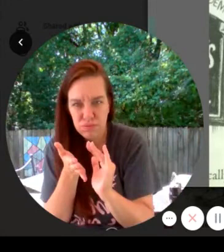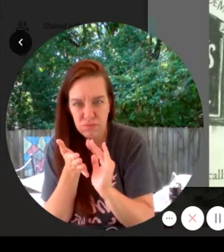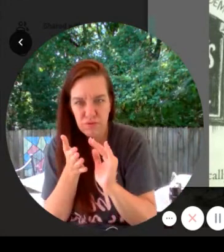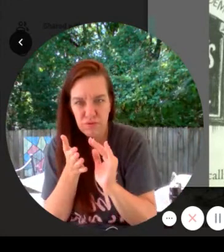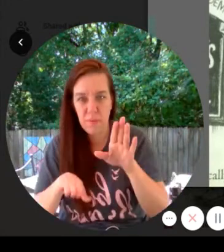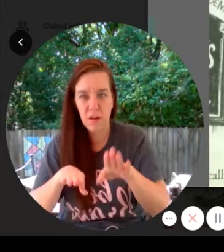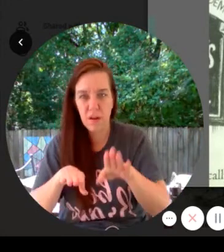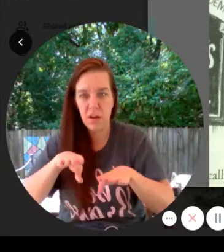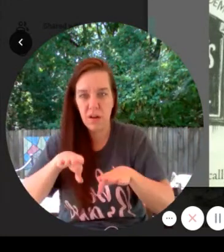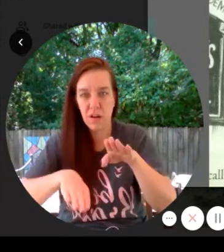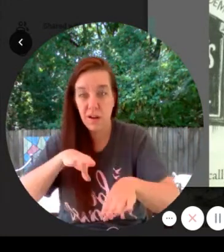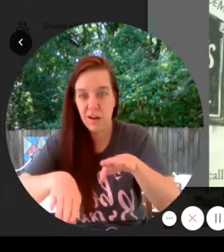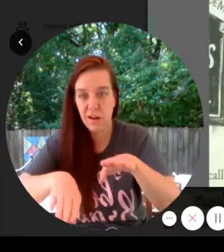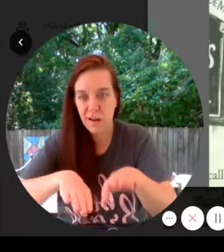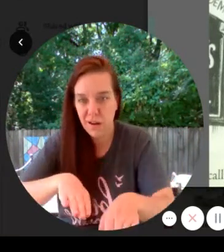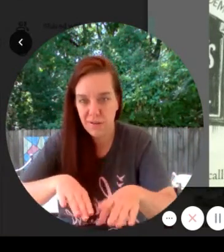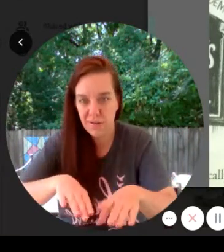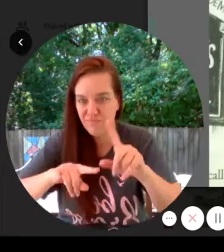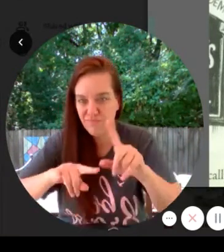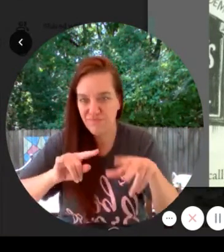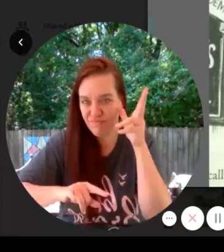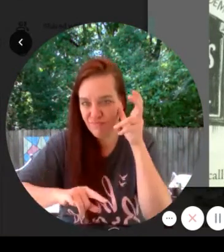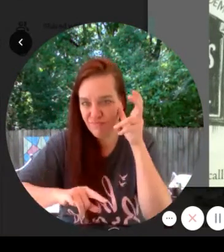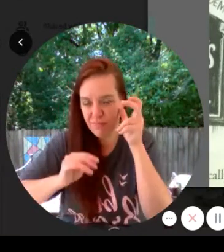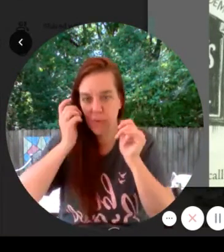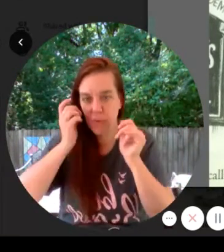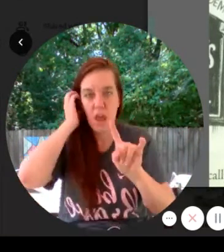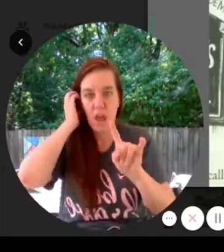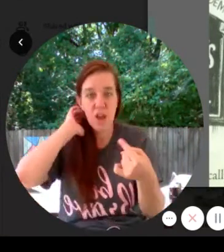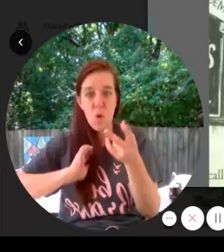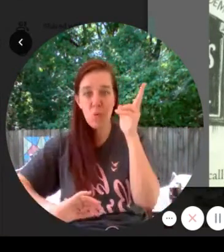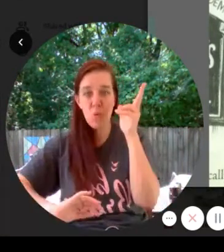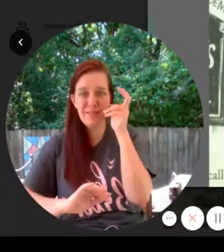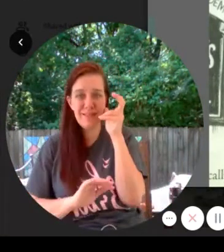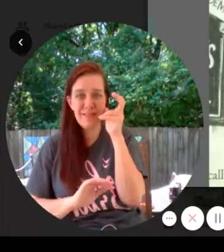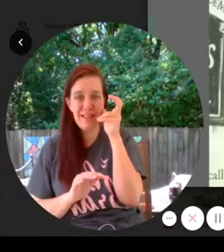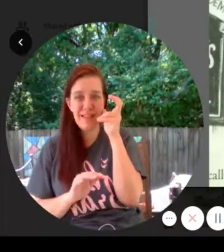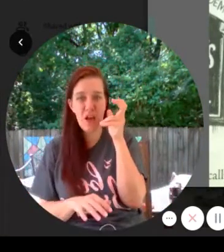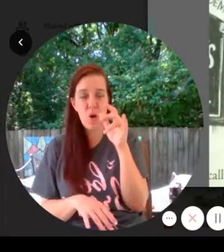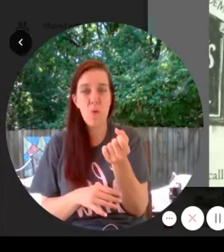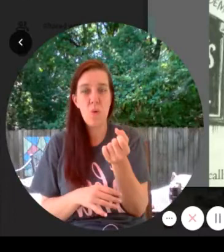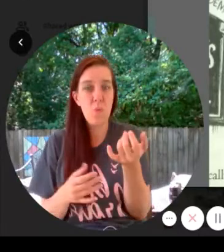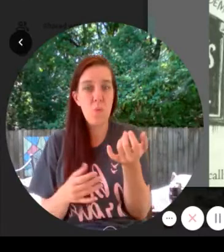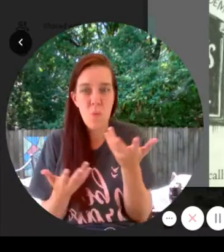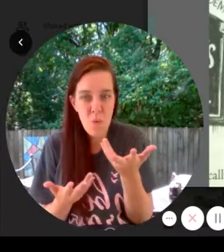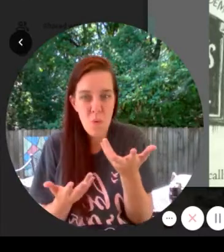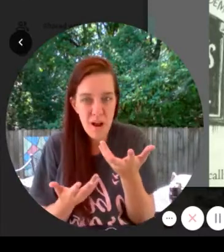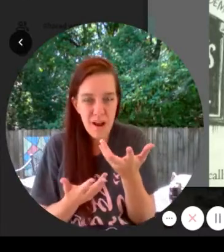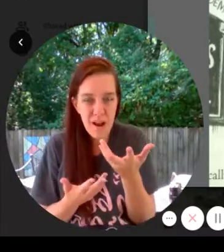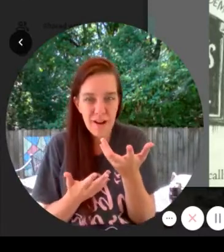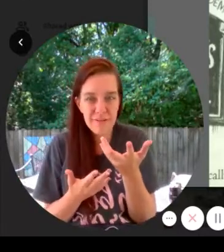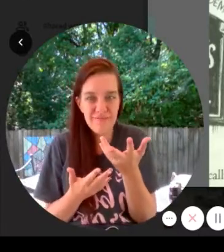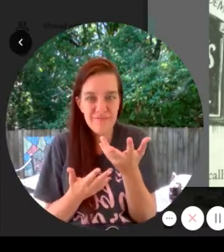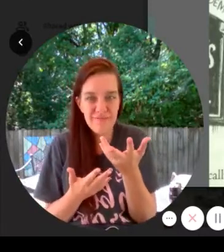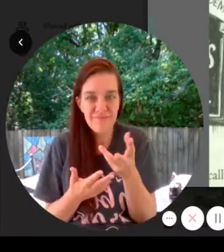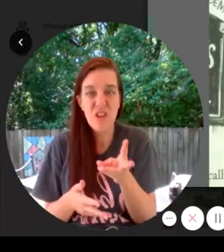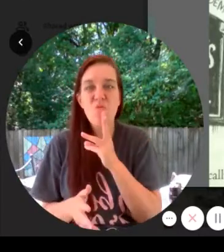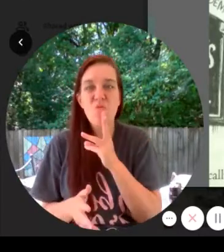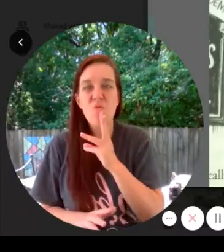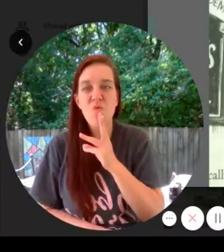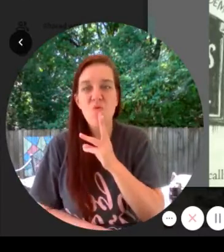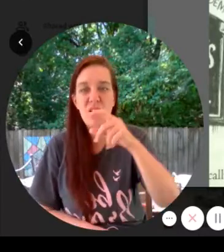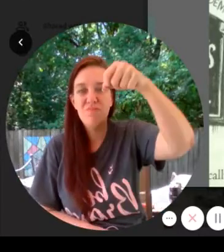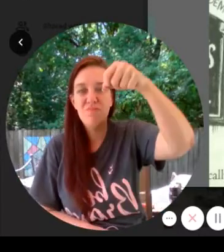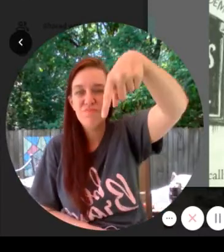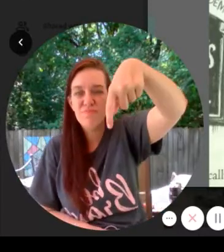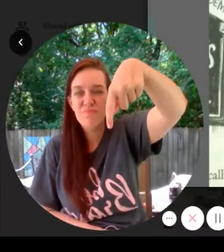footsteps. The only sound was the dripping of a leaky shower head.